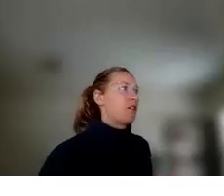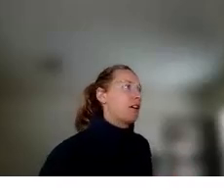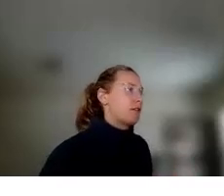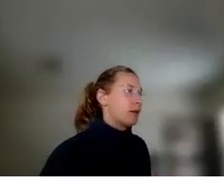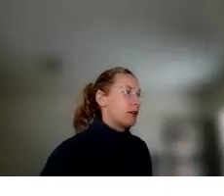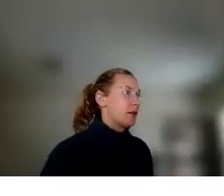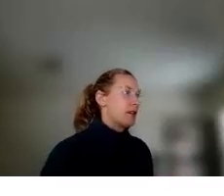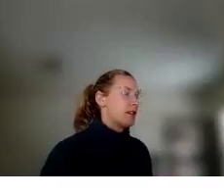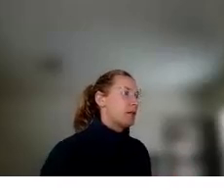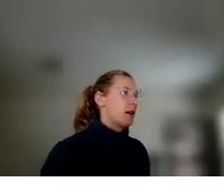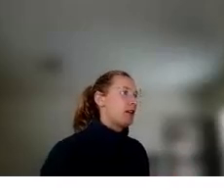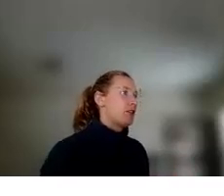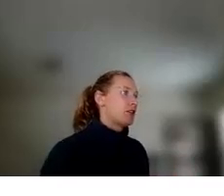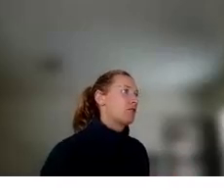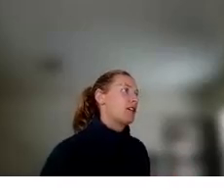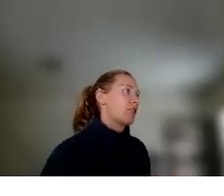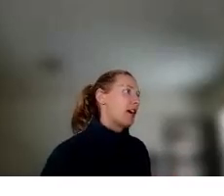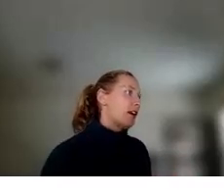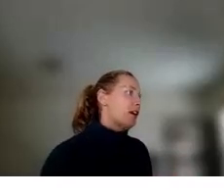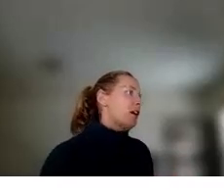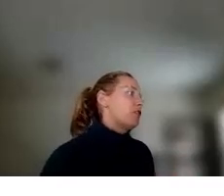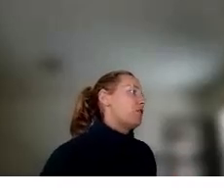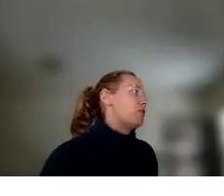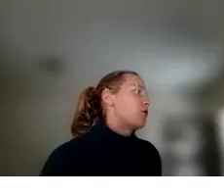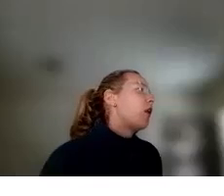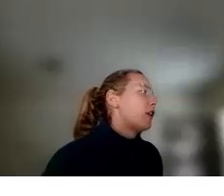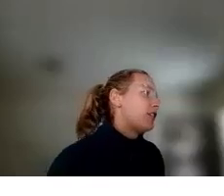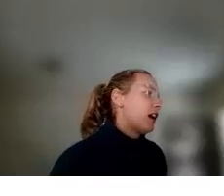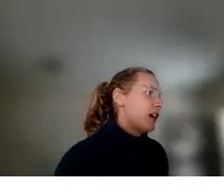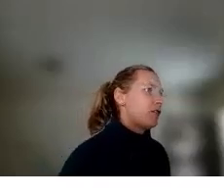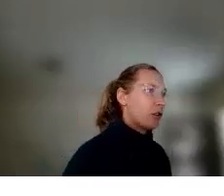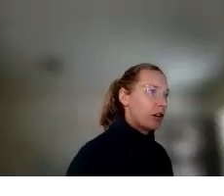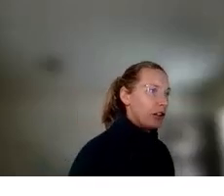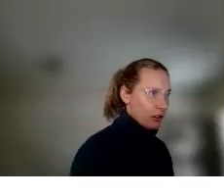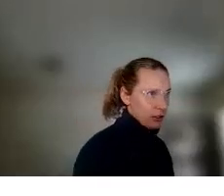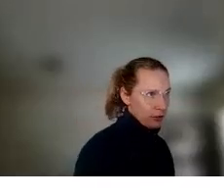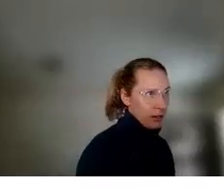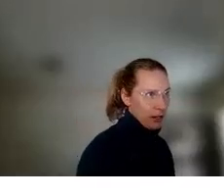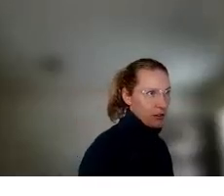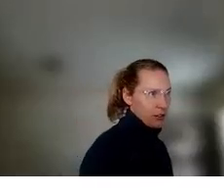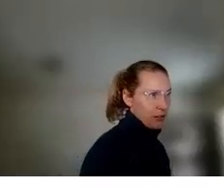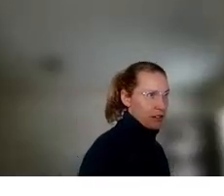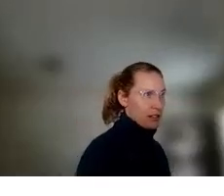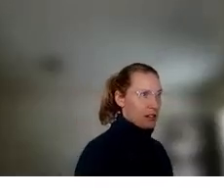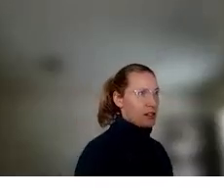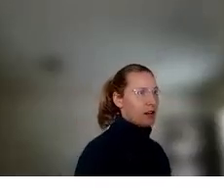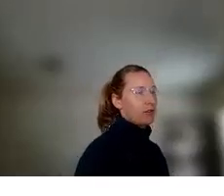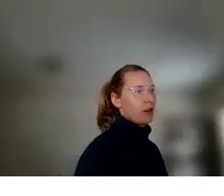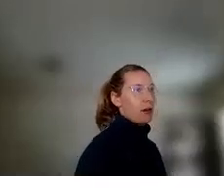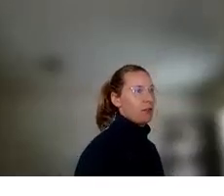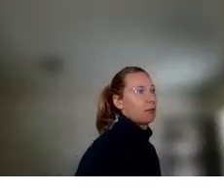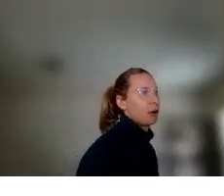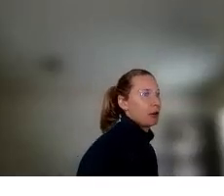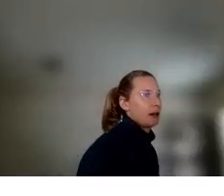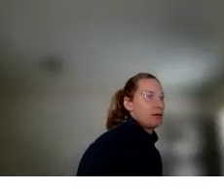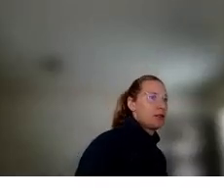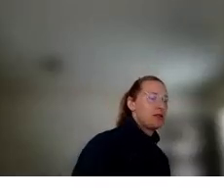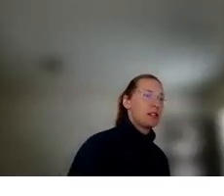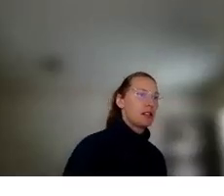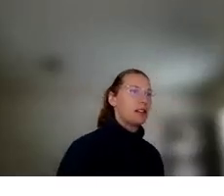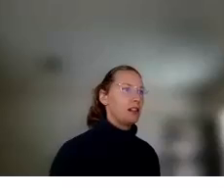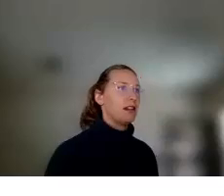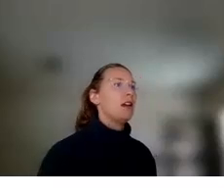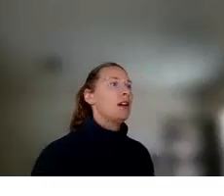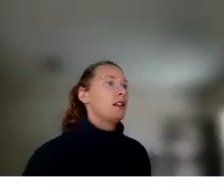sure you're all very familiar with this, but just to reiterate, to qualify for long-term care services for waiver